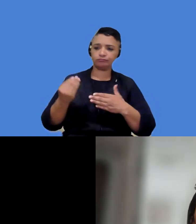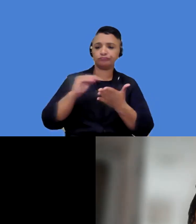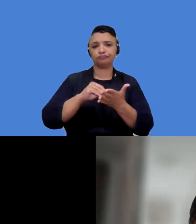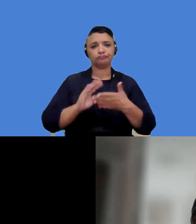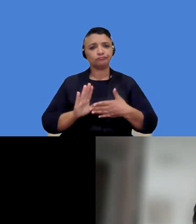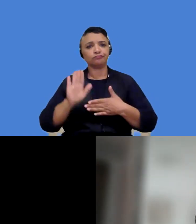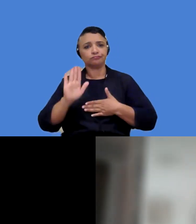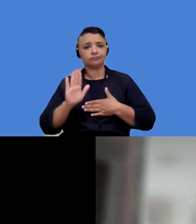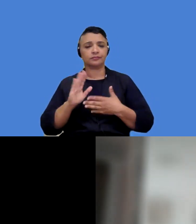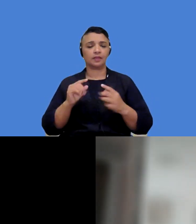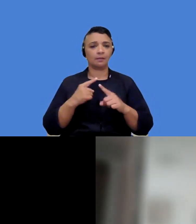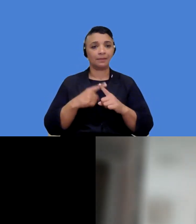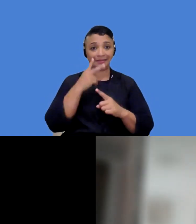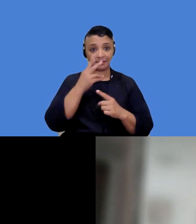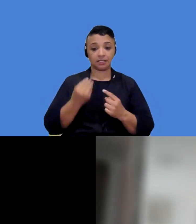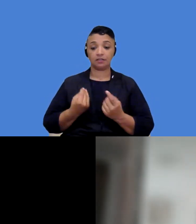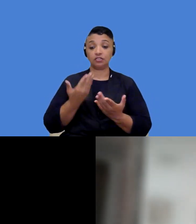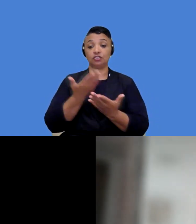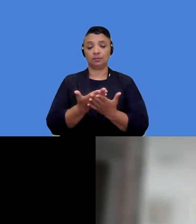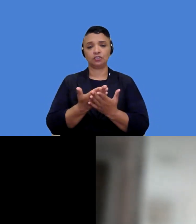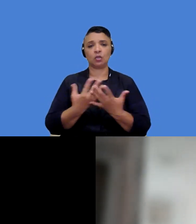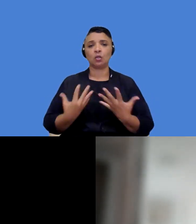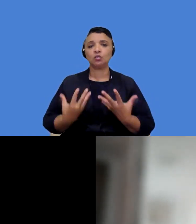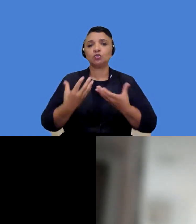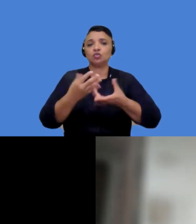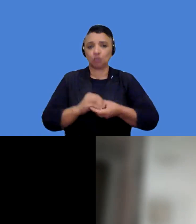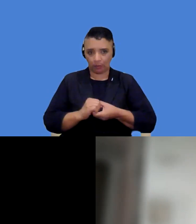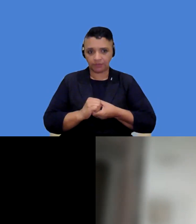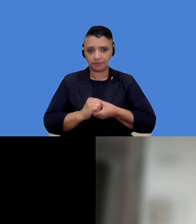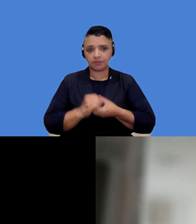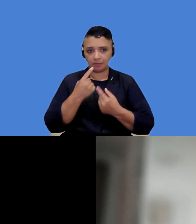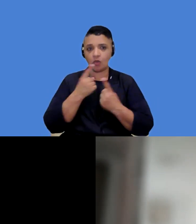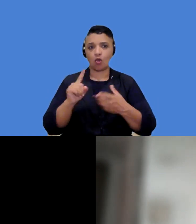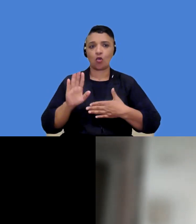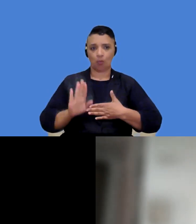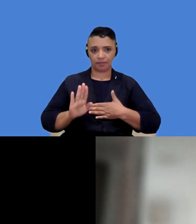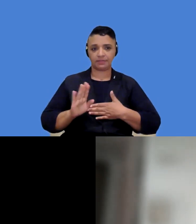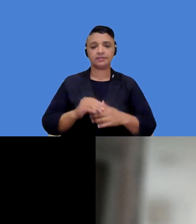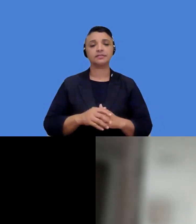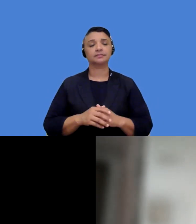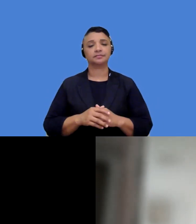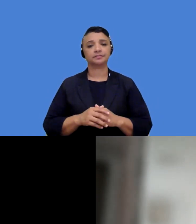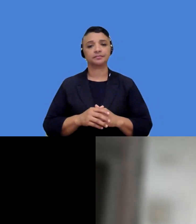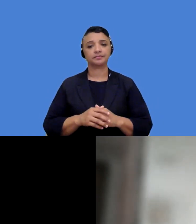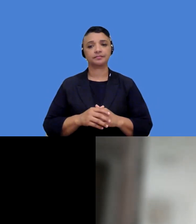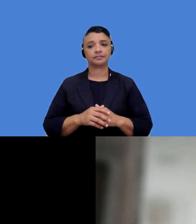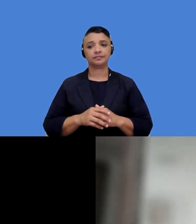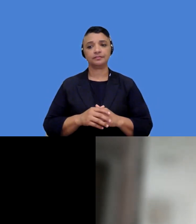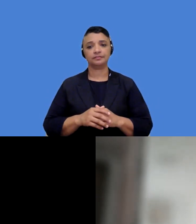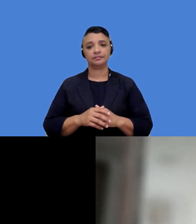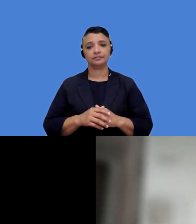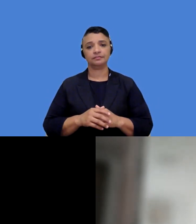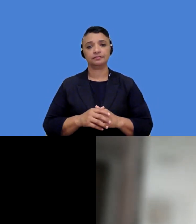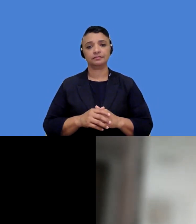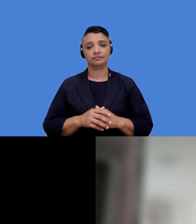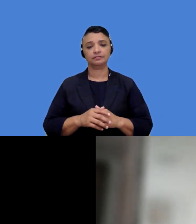of submission of joint commitments. And we can also see this effort in